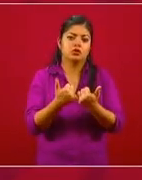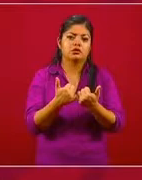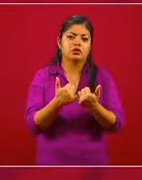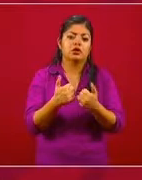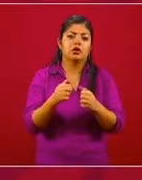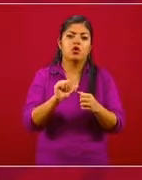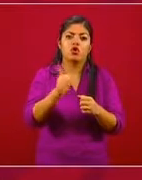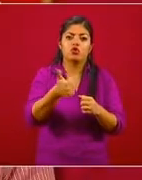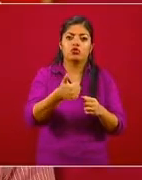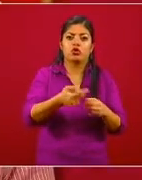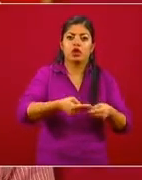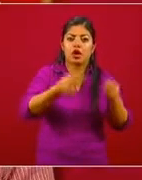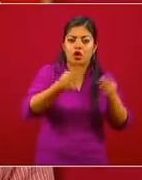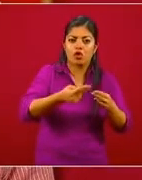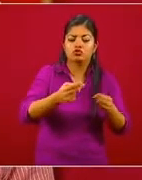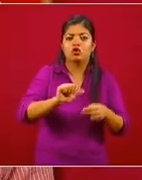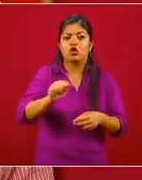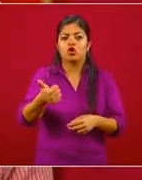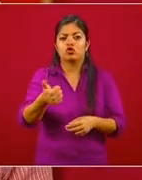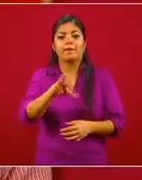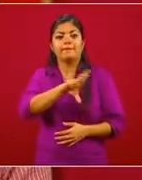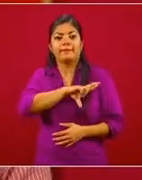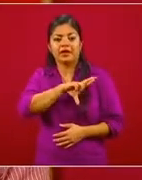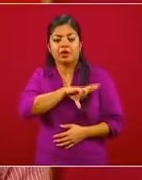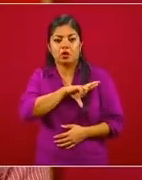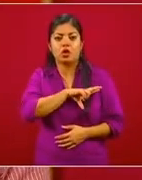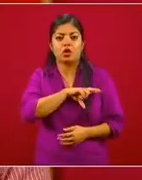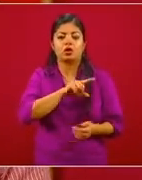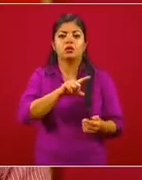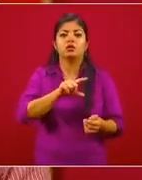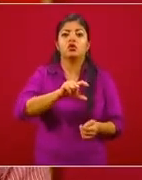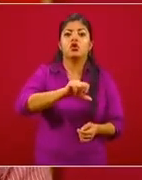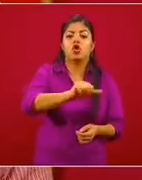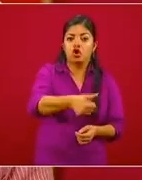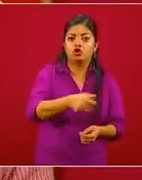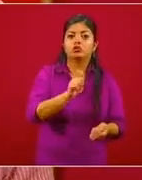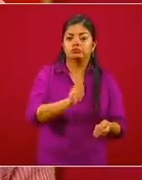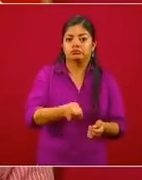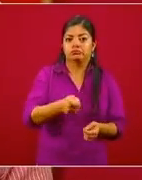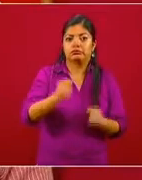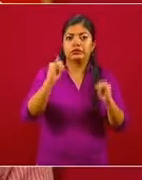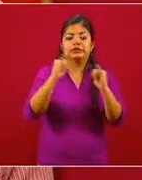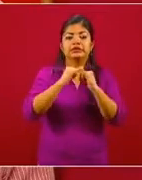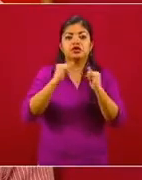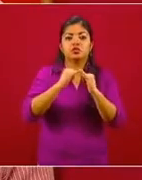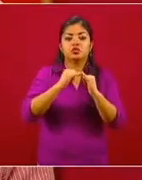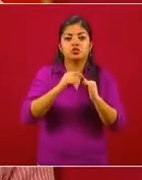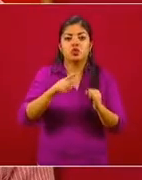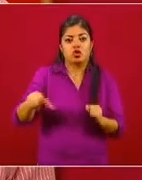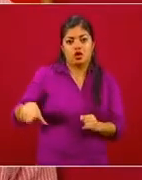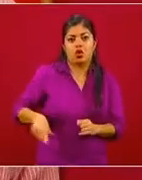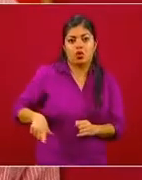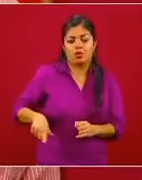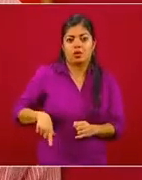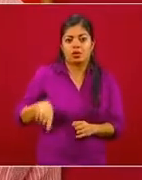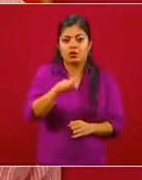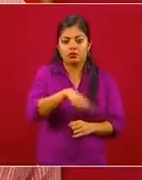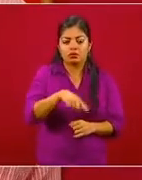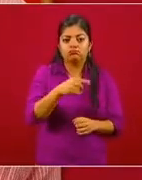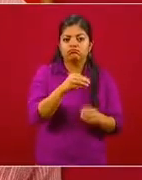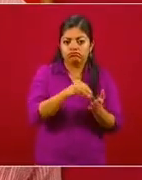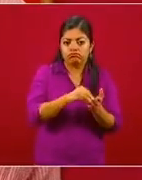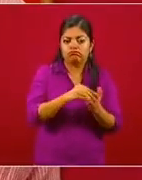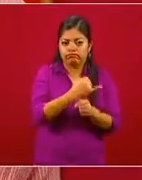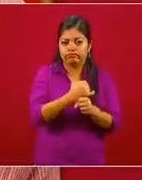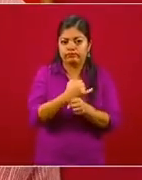that has involved the collaboration of both national and international organisms and institutions, and